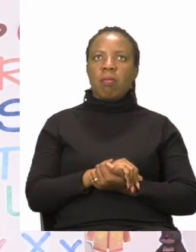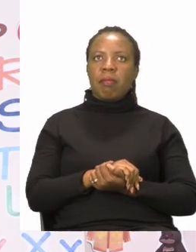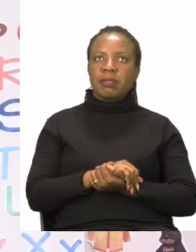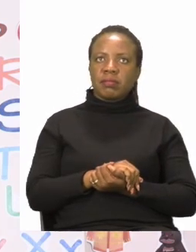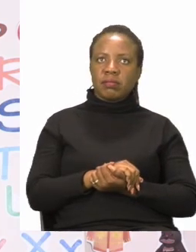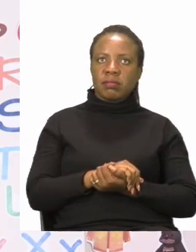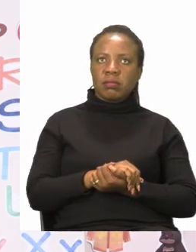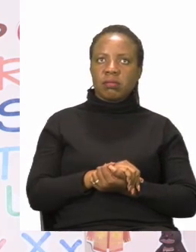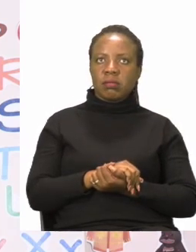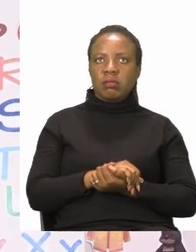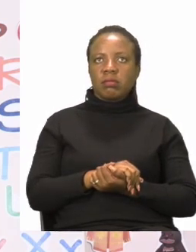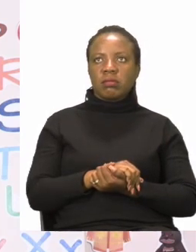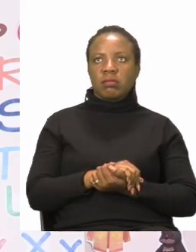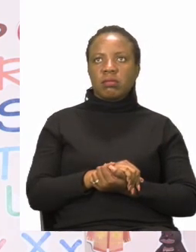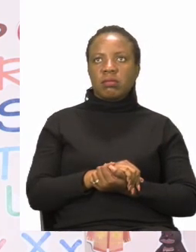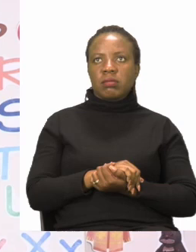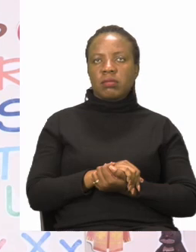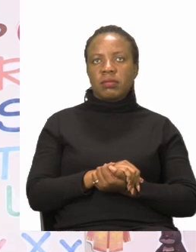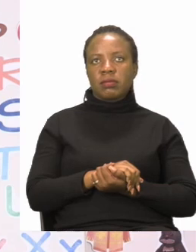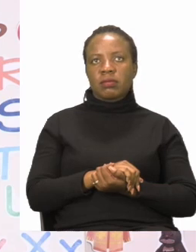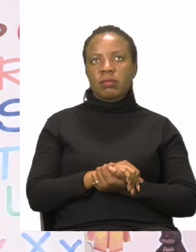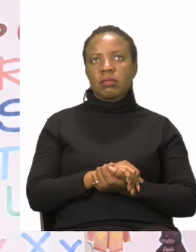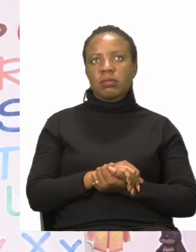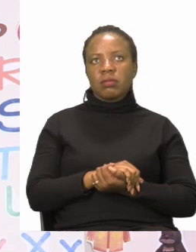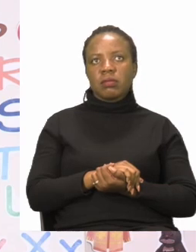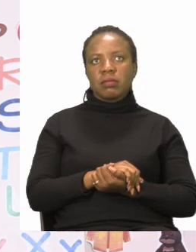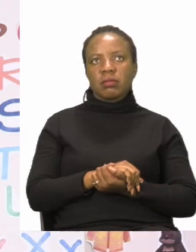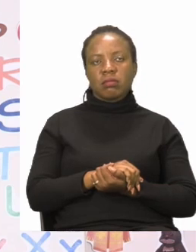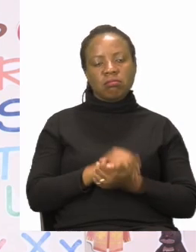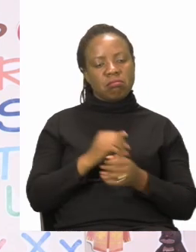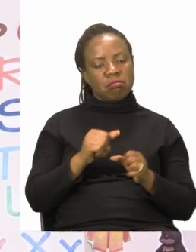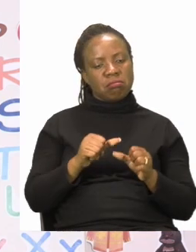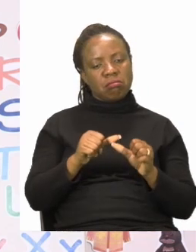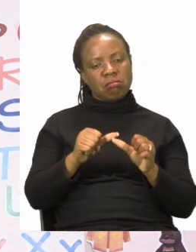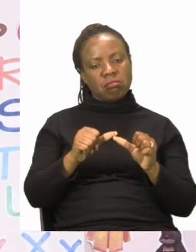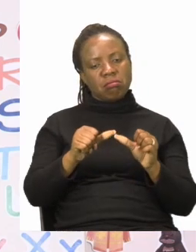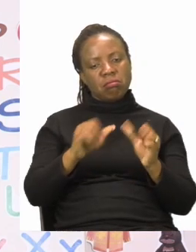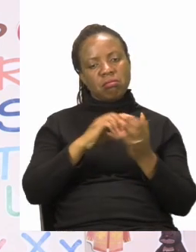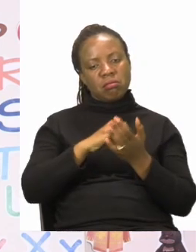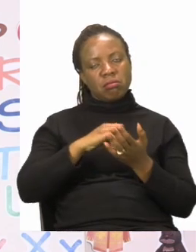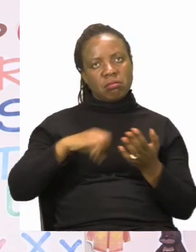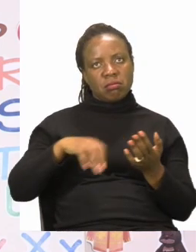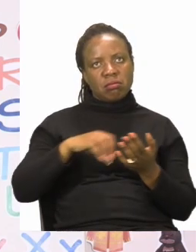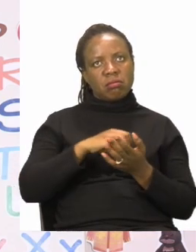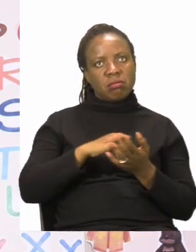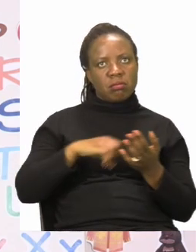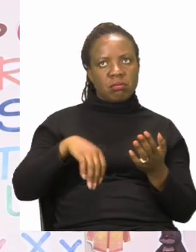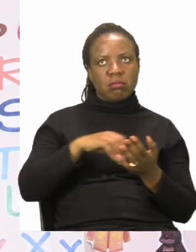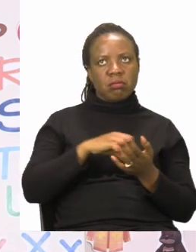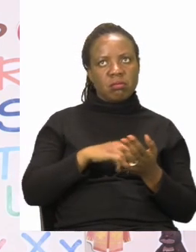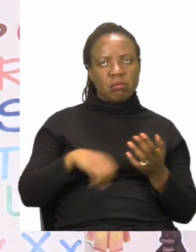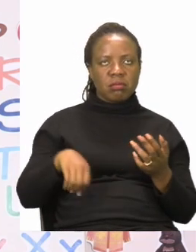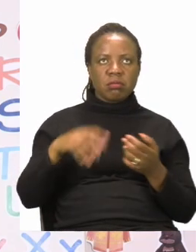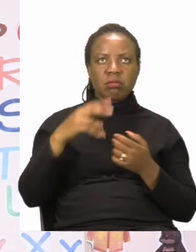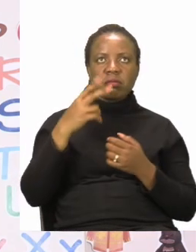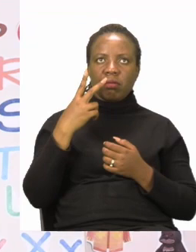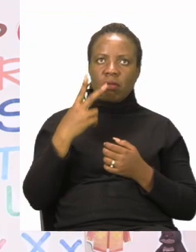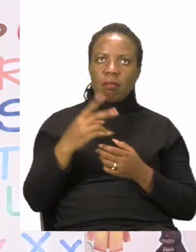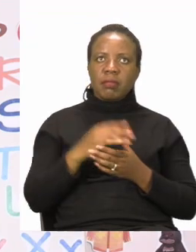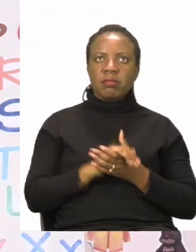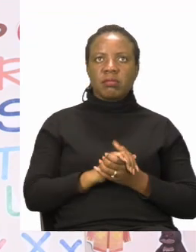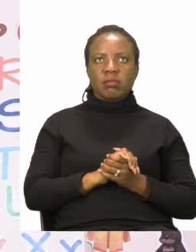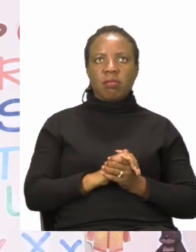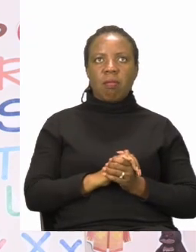18, 16, 14, and so on. Right. Now that you know what